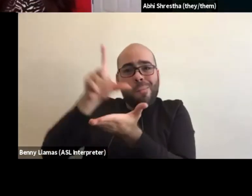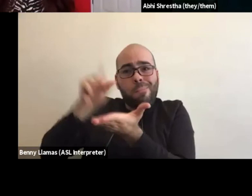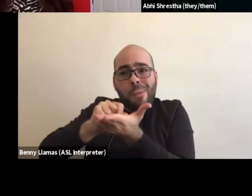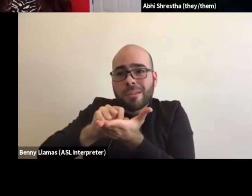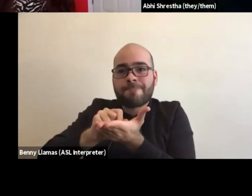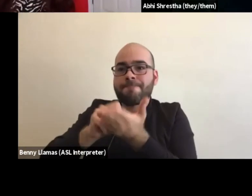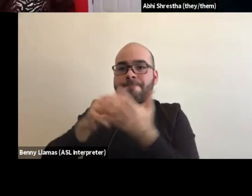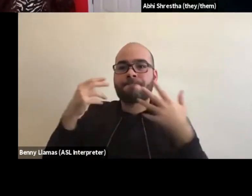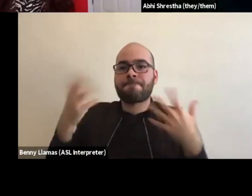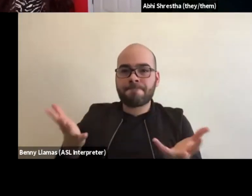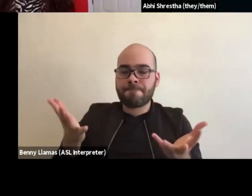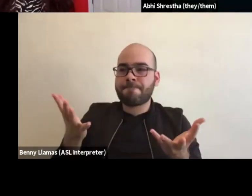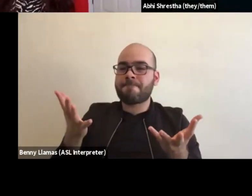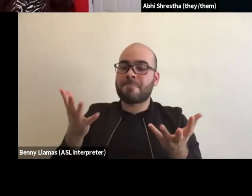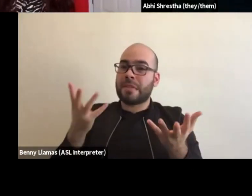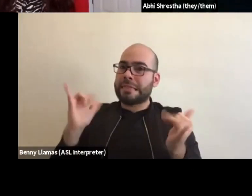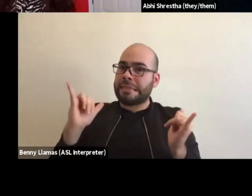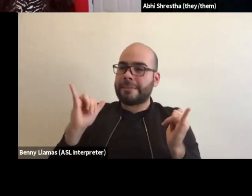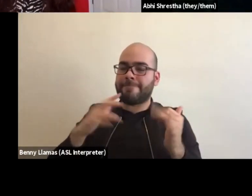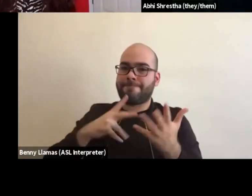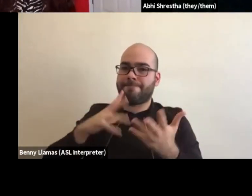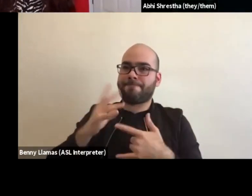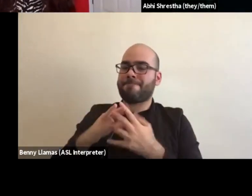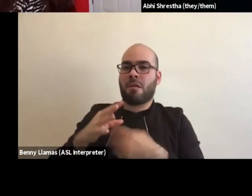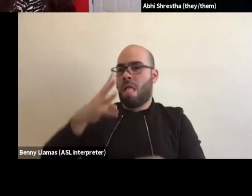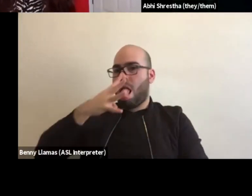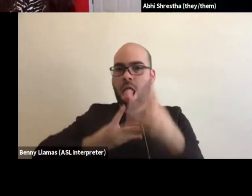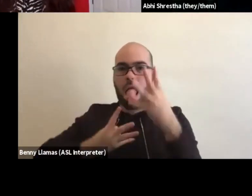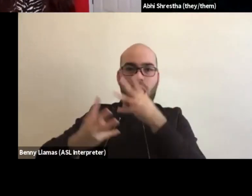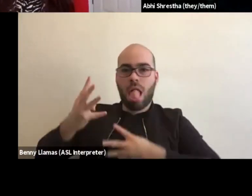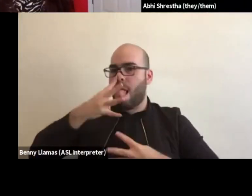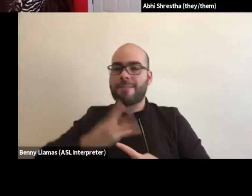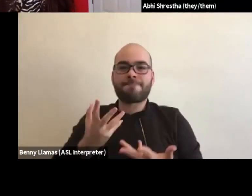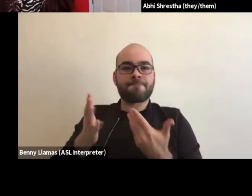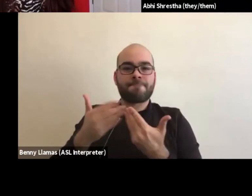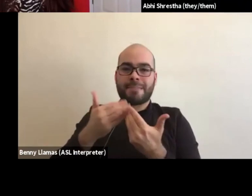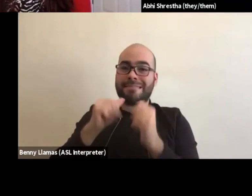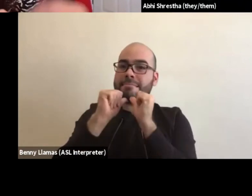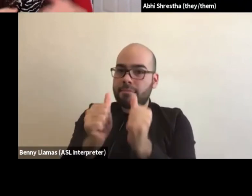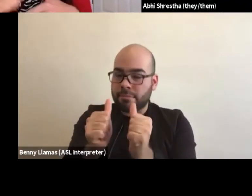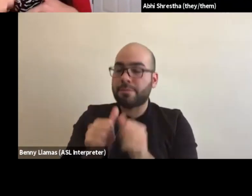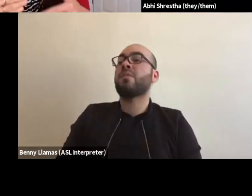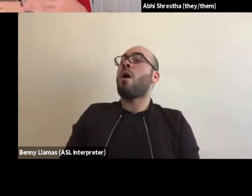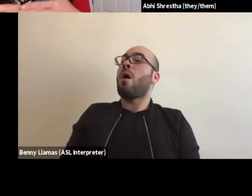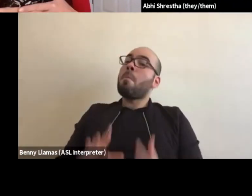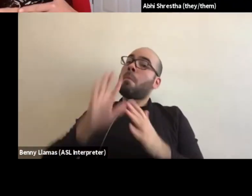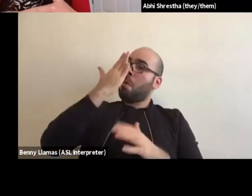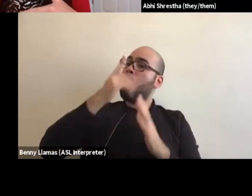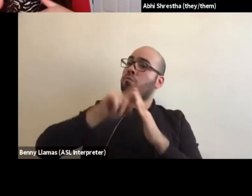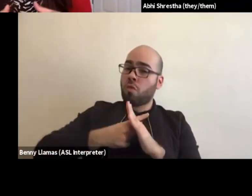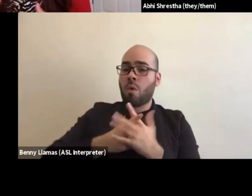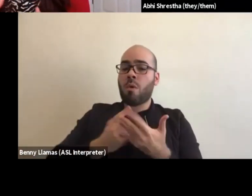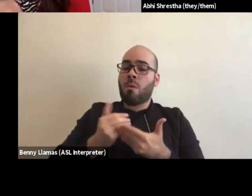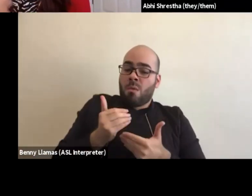a whole lot. So it was not easy for a long time. And then, little by little, I started to be